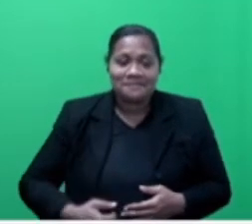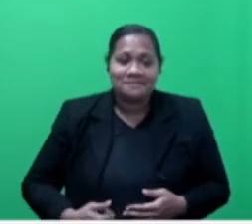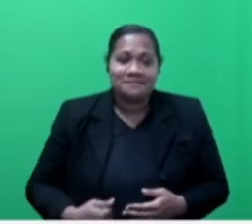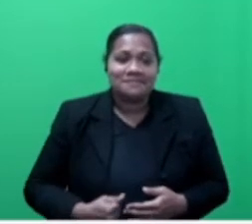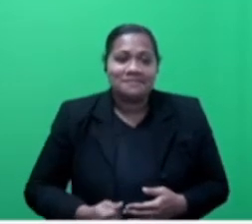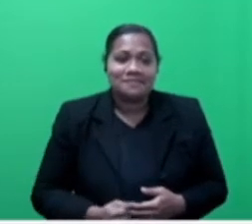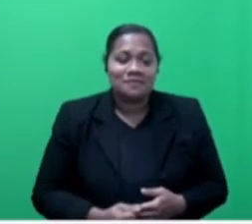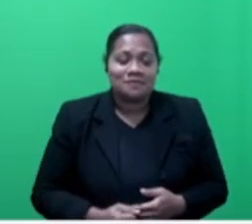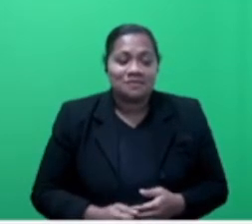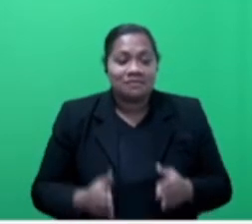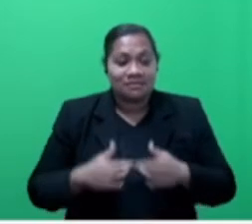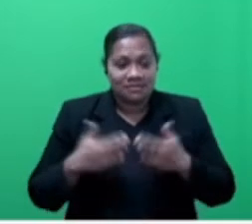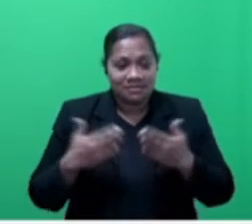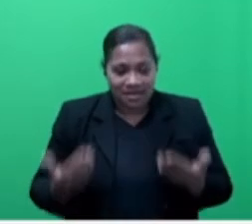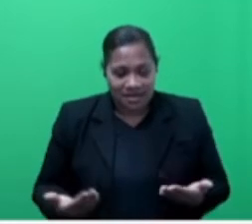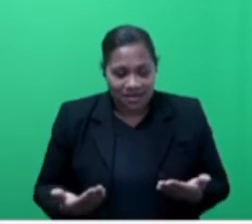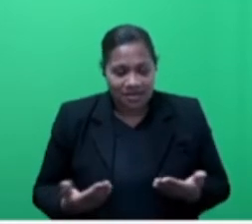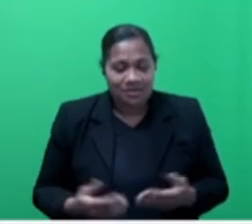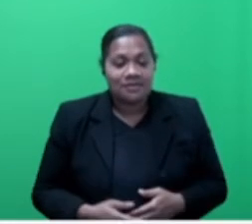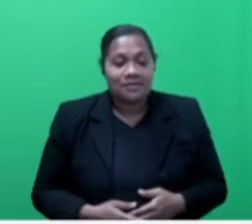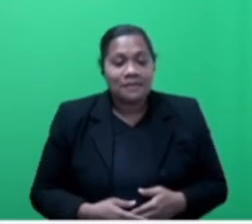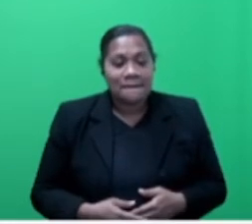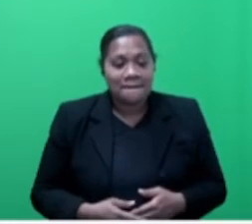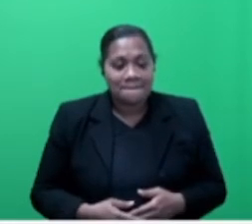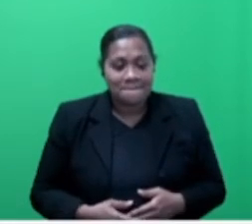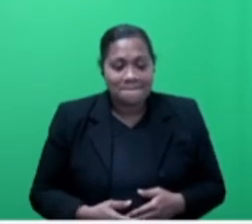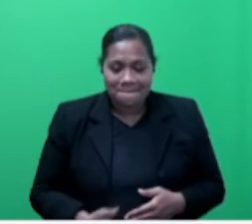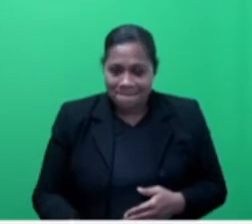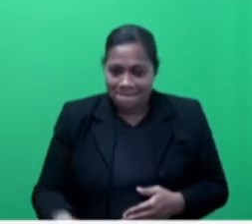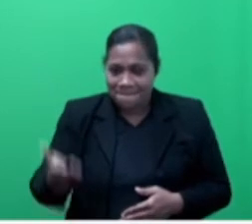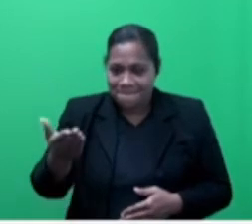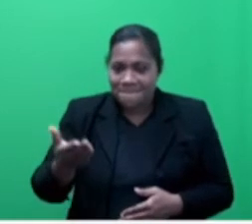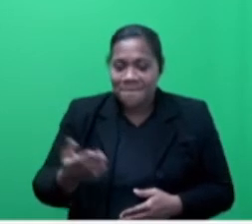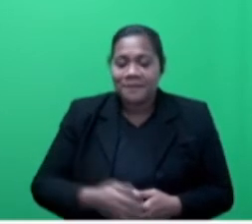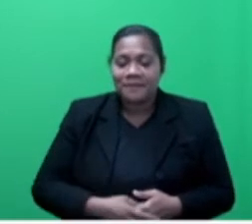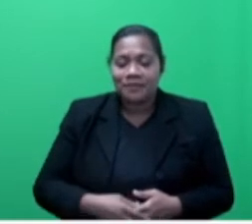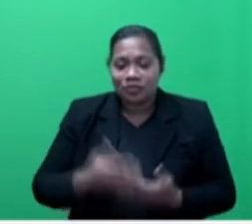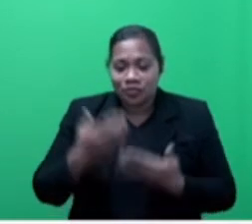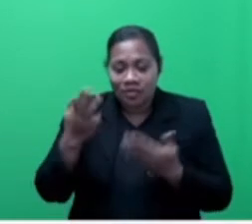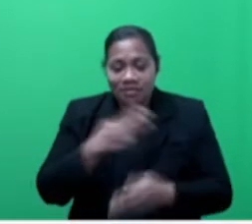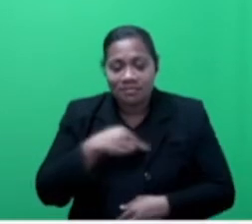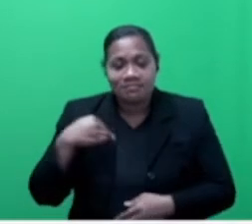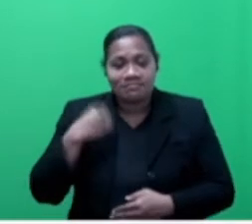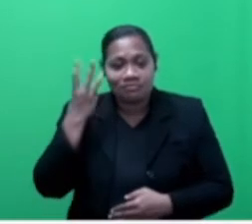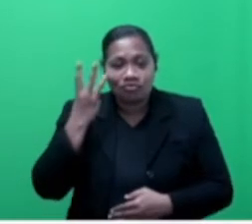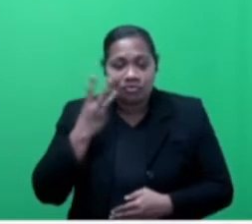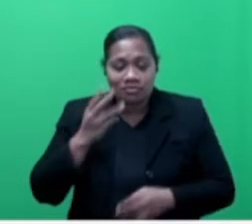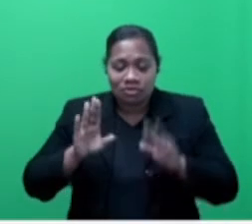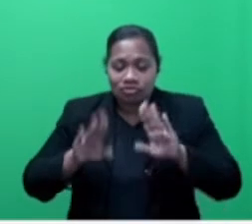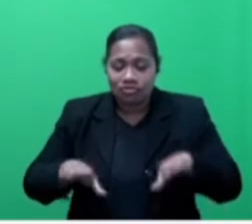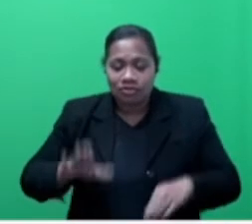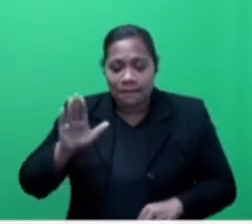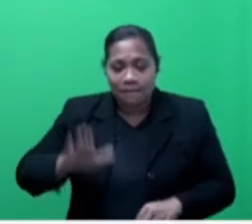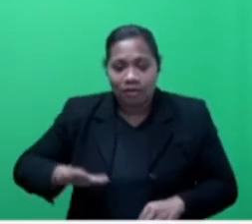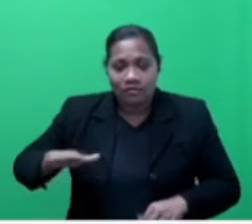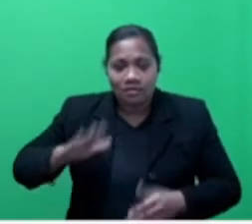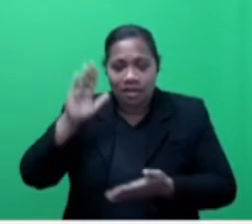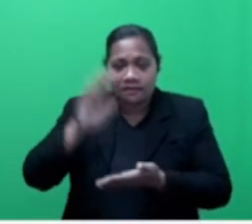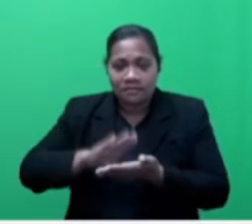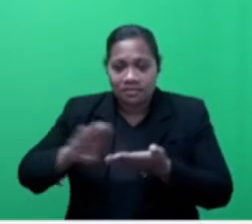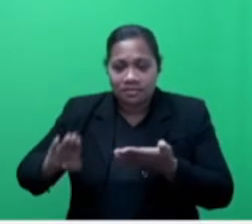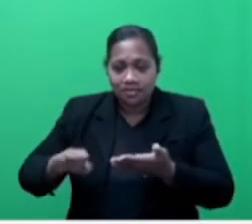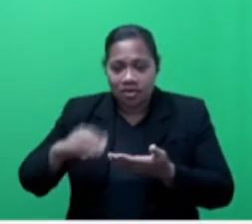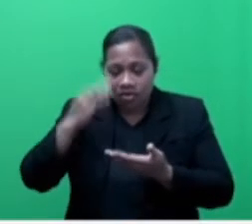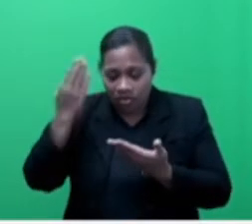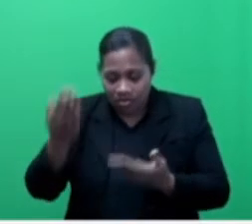I now give the floor to the Honorable Minister for Women, Children and Poverty Alleviation, the Honorable Rosie Akbar. You